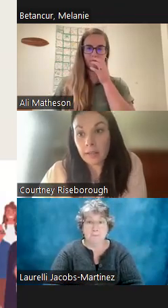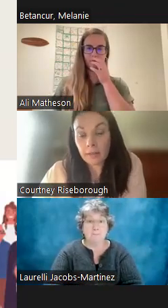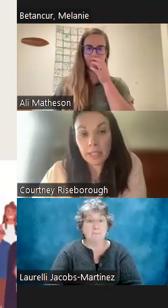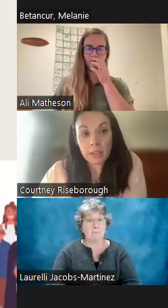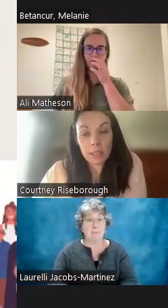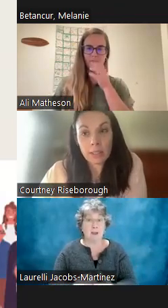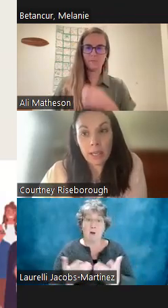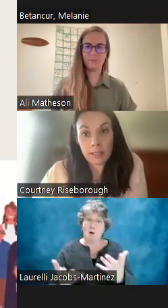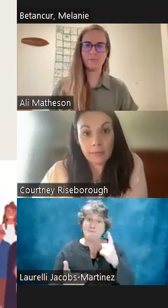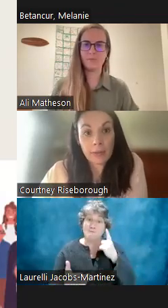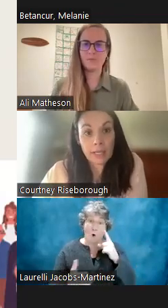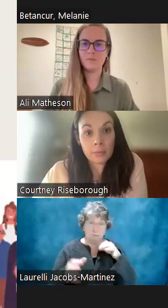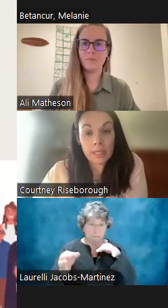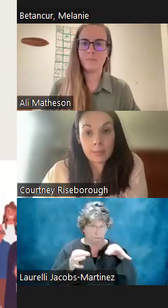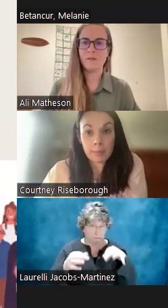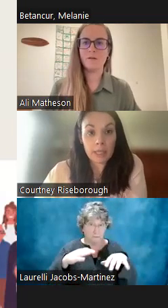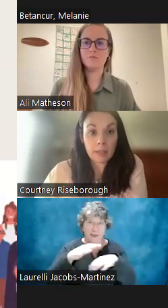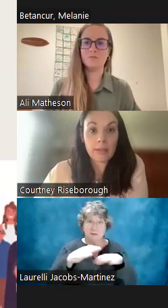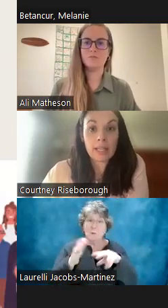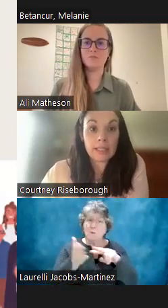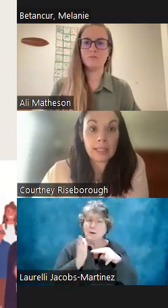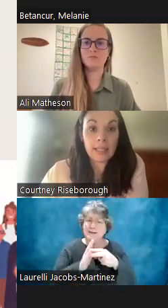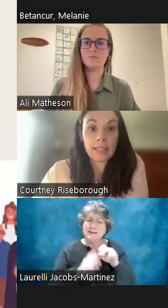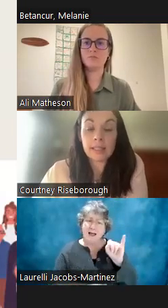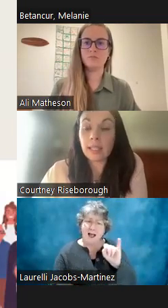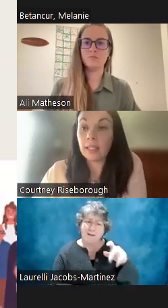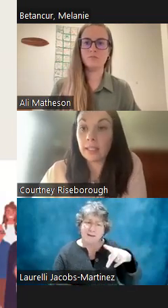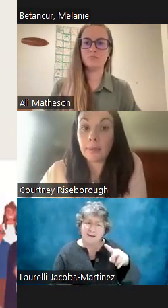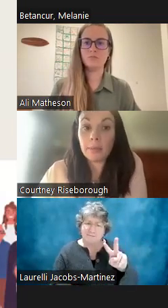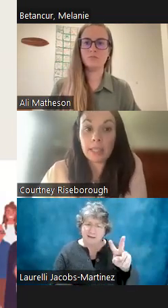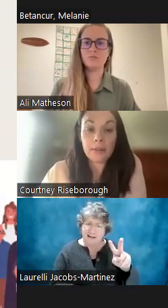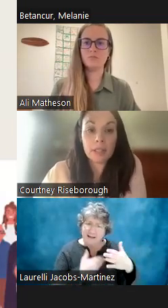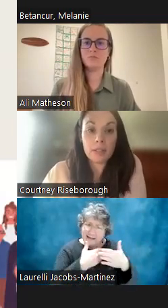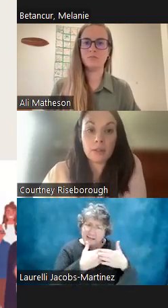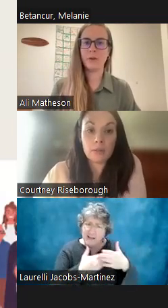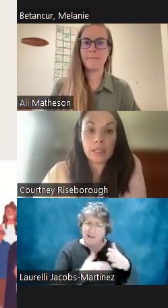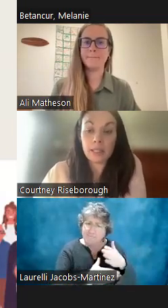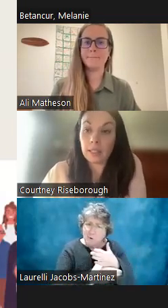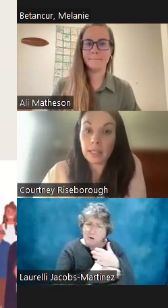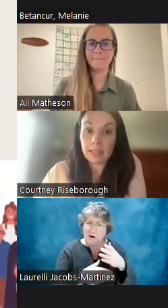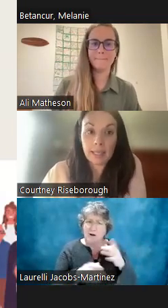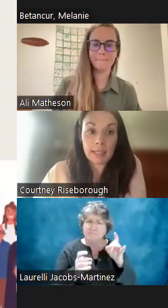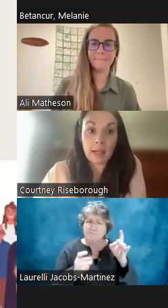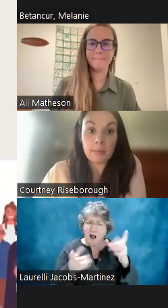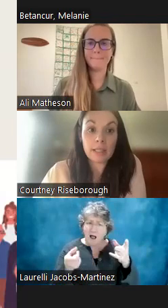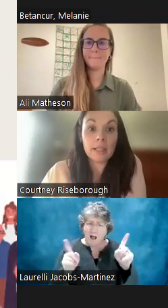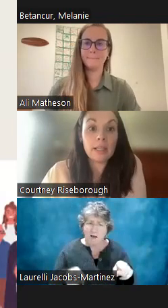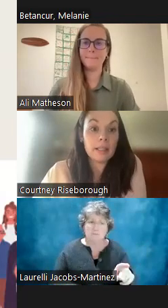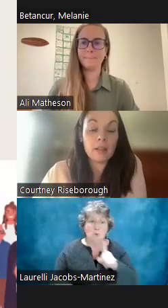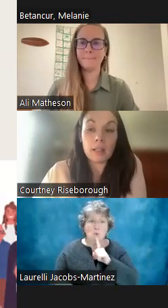To lay a foundation and define what intimate partner violence is, it's a public health issue with serious